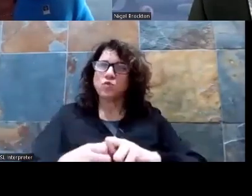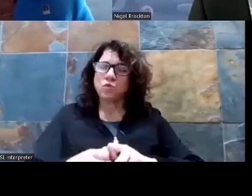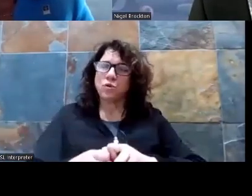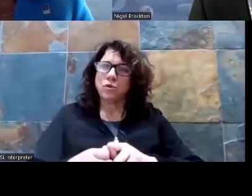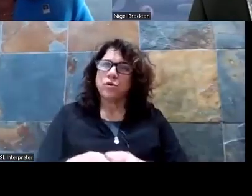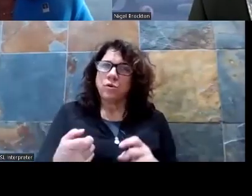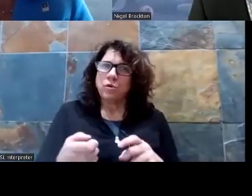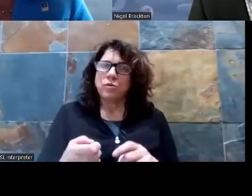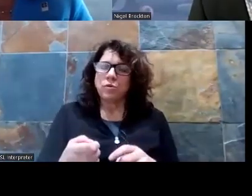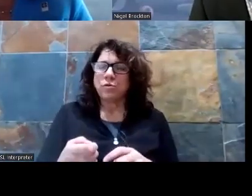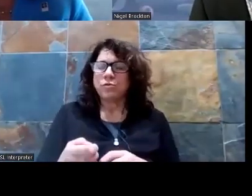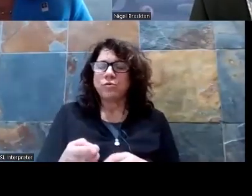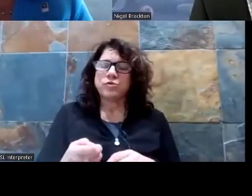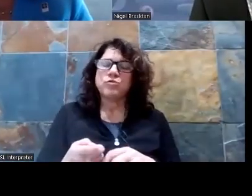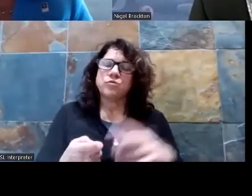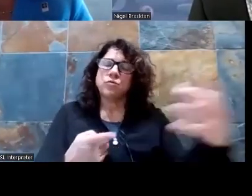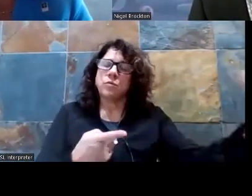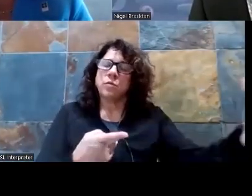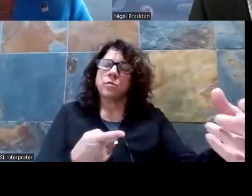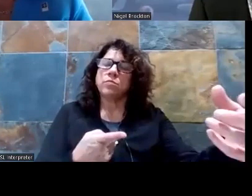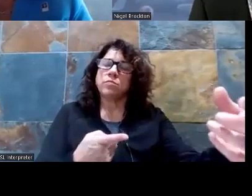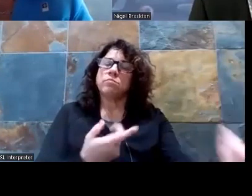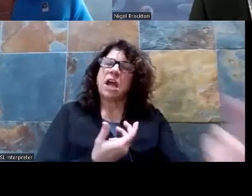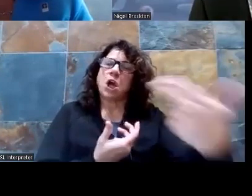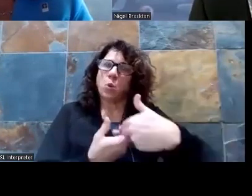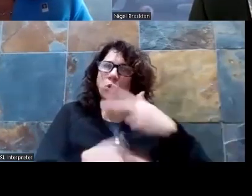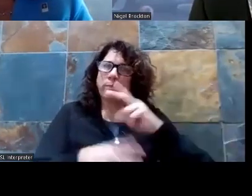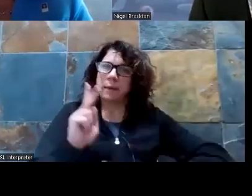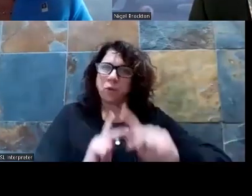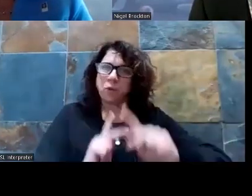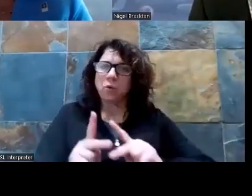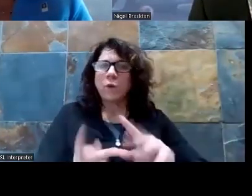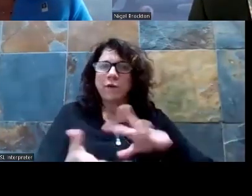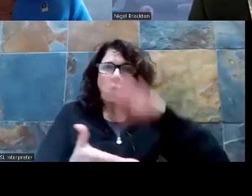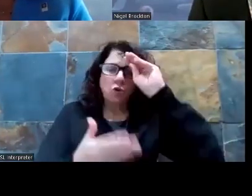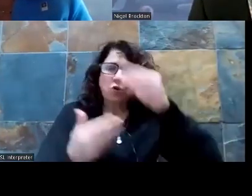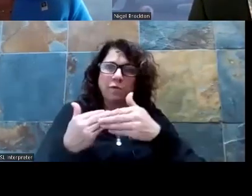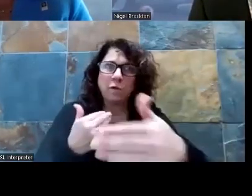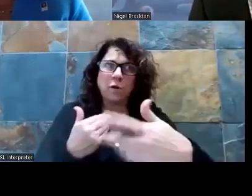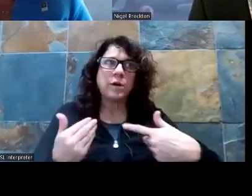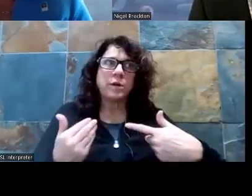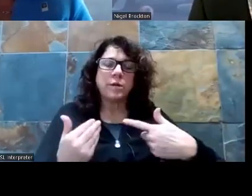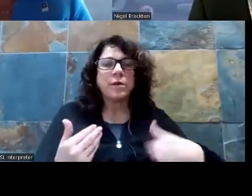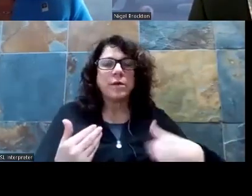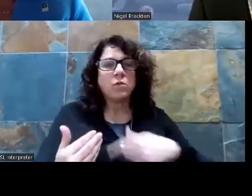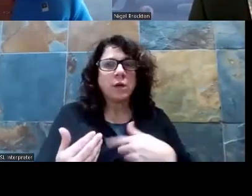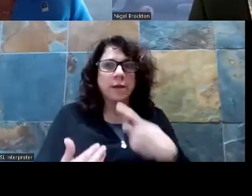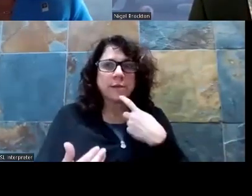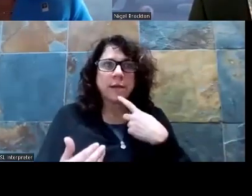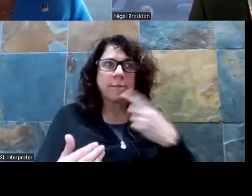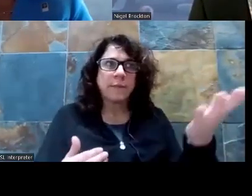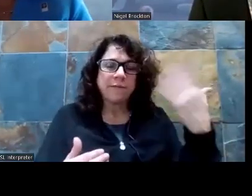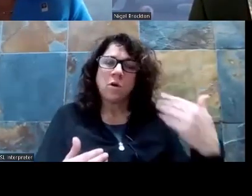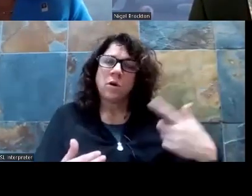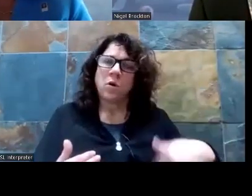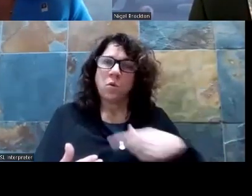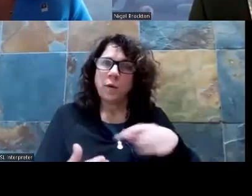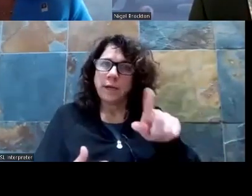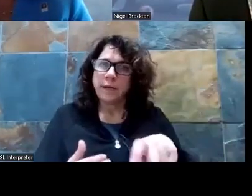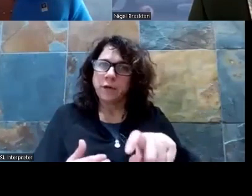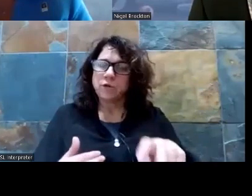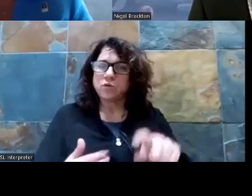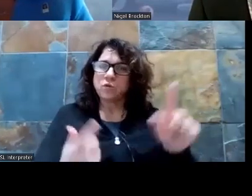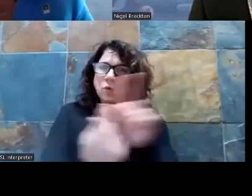on table. What we have learned for going forward is that, as I said earlier, we need to